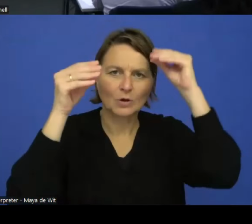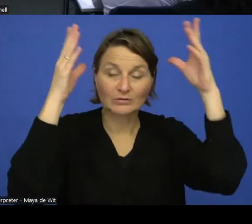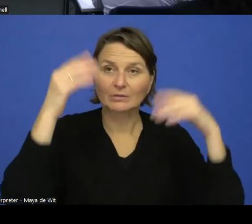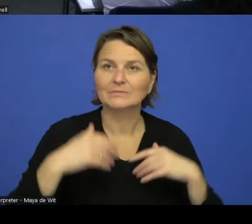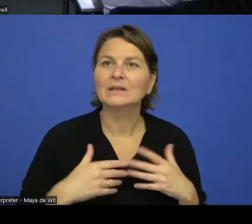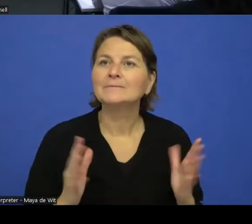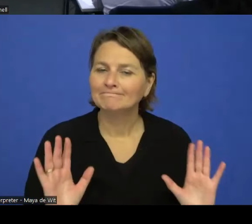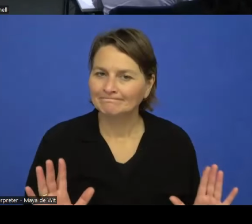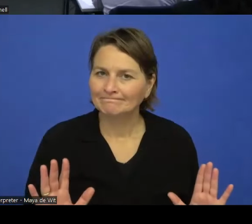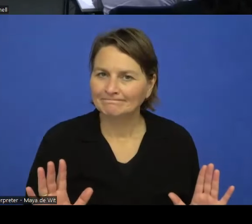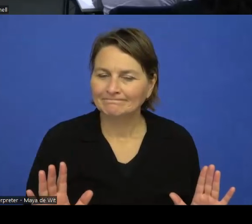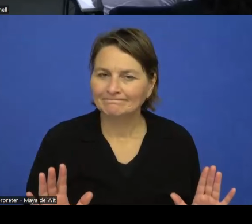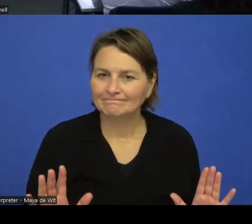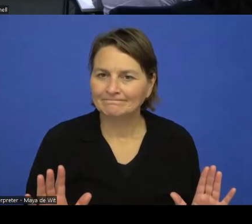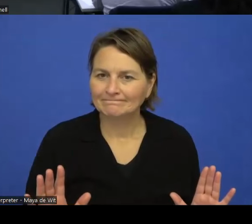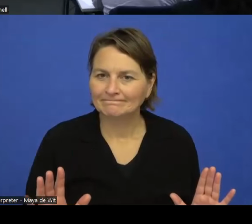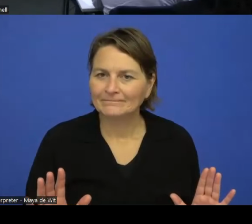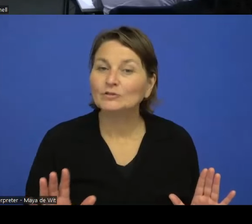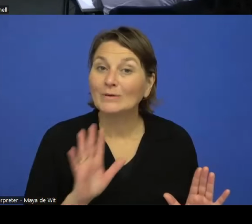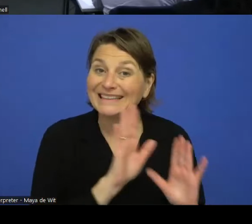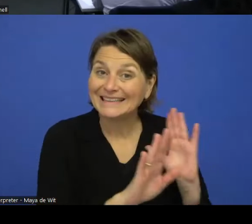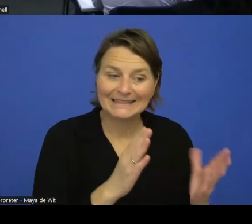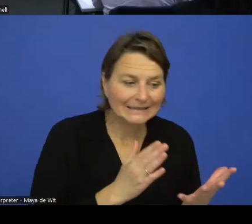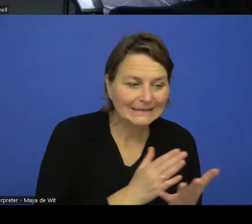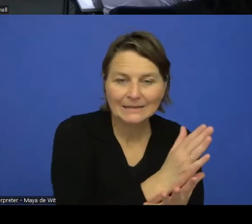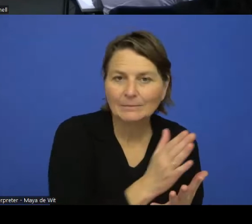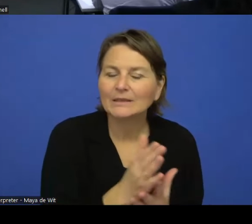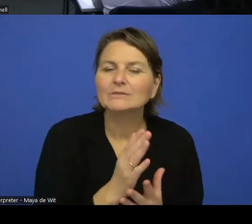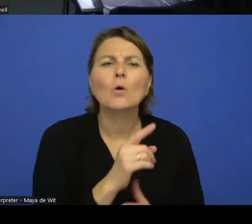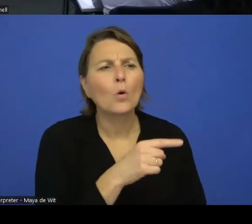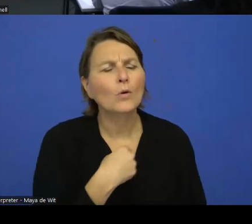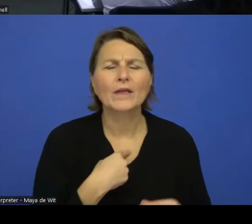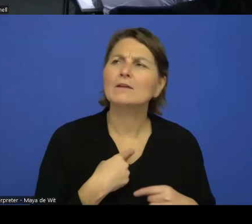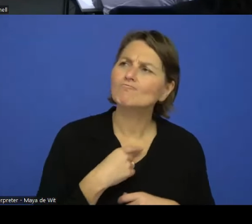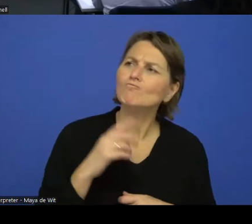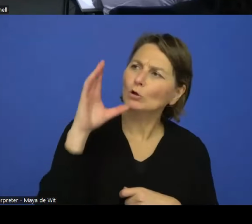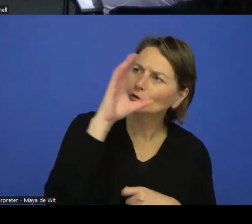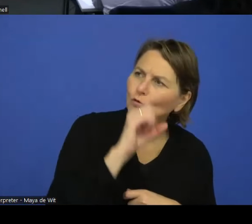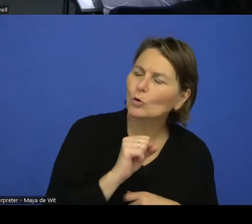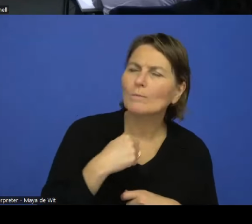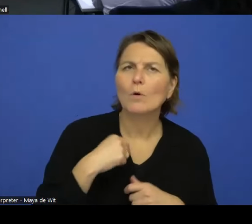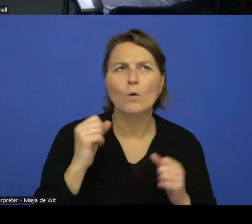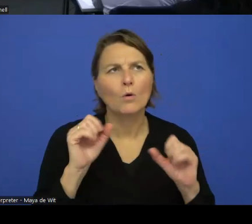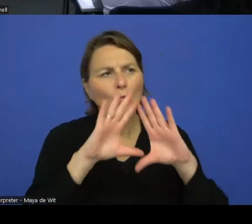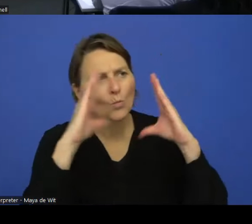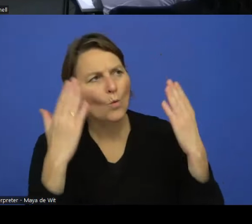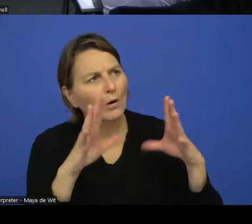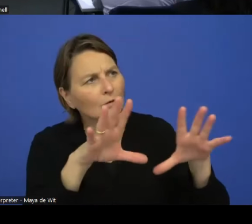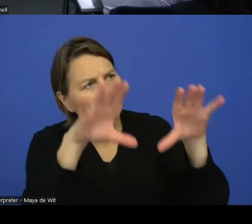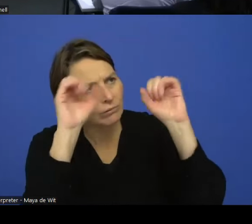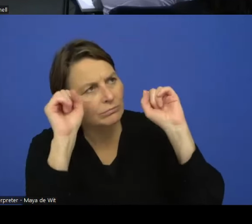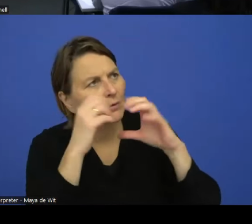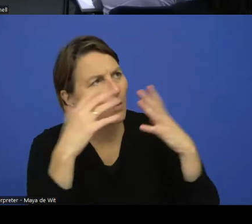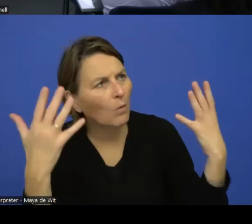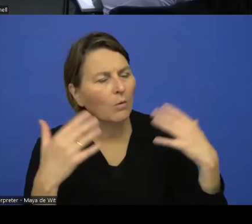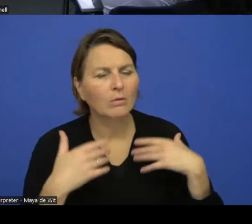way each of our disciplines has its own assumptions, its own mental models of the world, we really internalize these. That's been my experience.